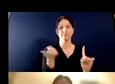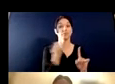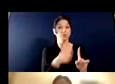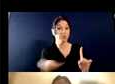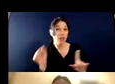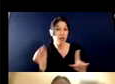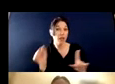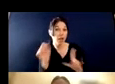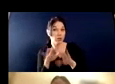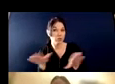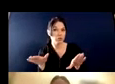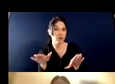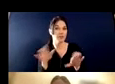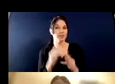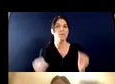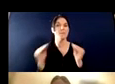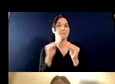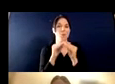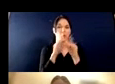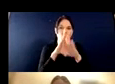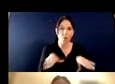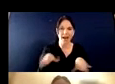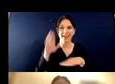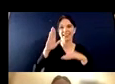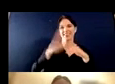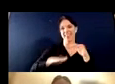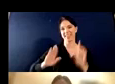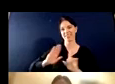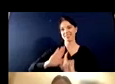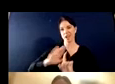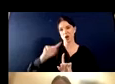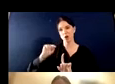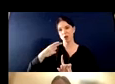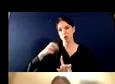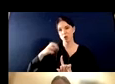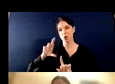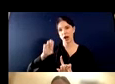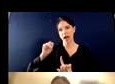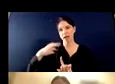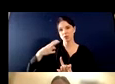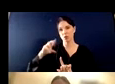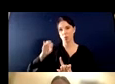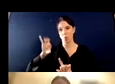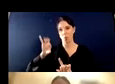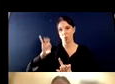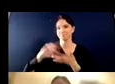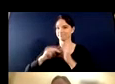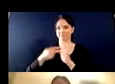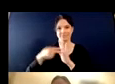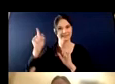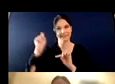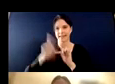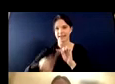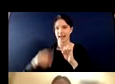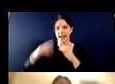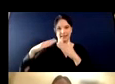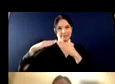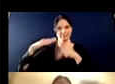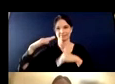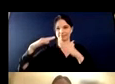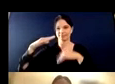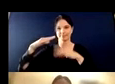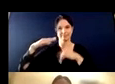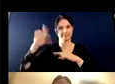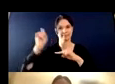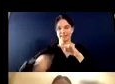hearing threshold level, they're not going to hear. The green lines represent sounds that are audible. Audible